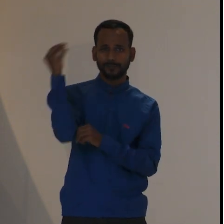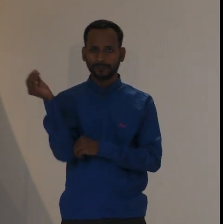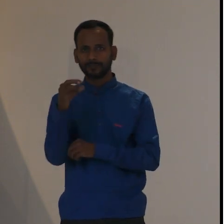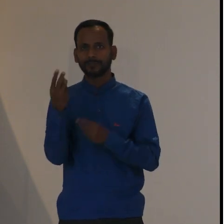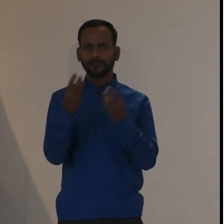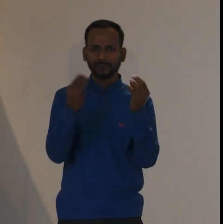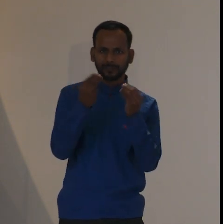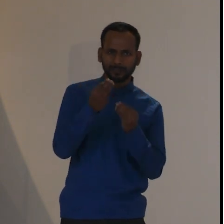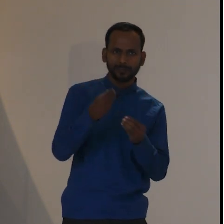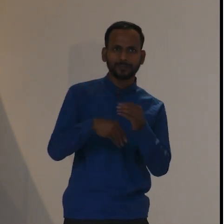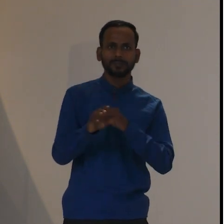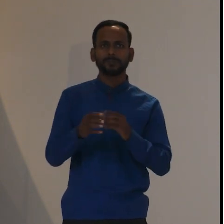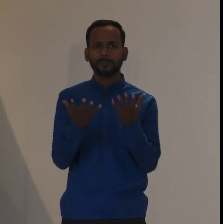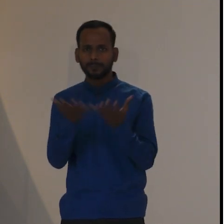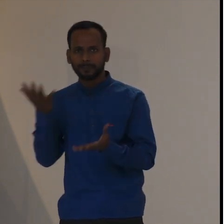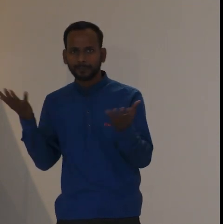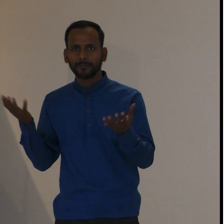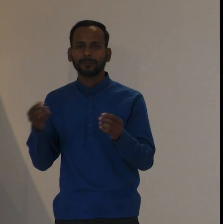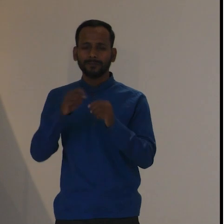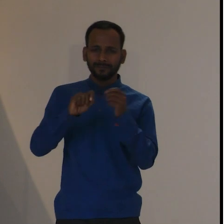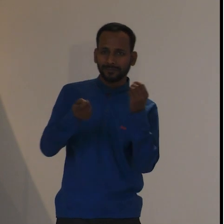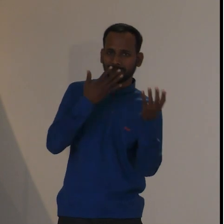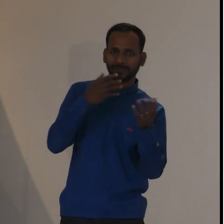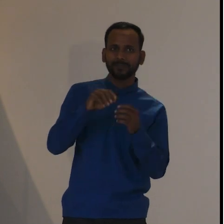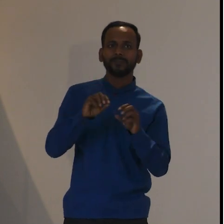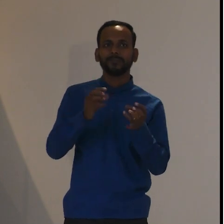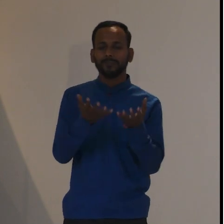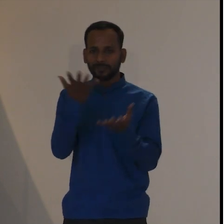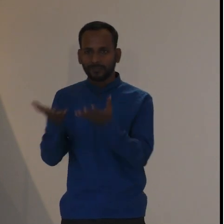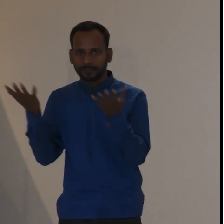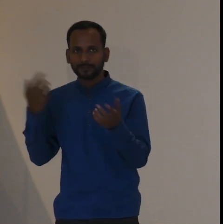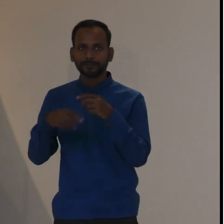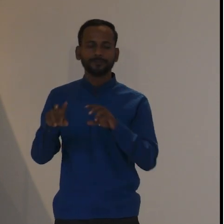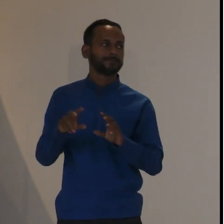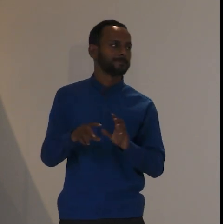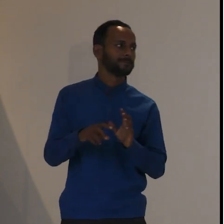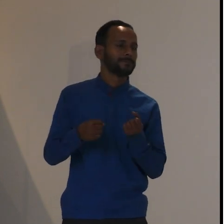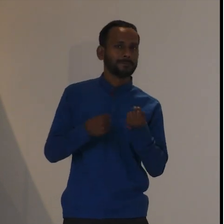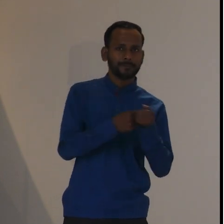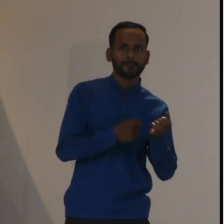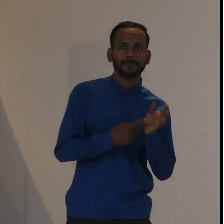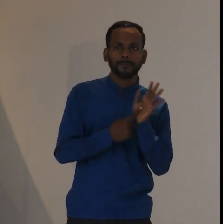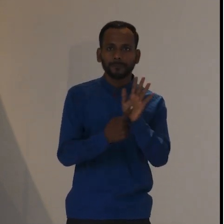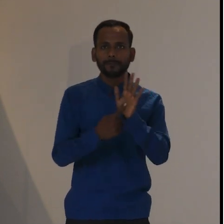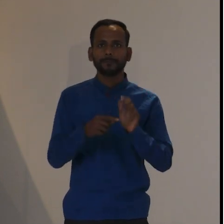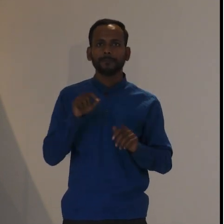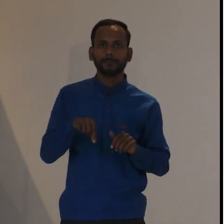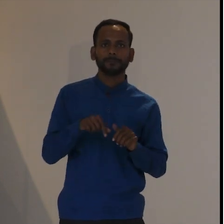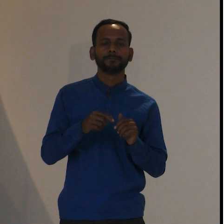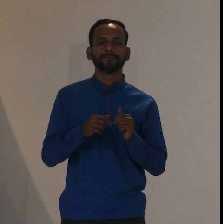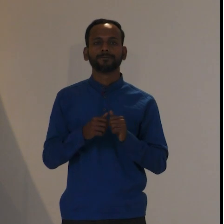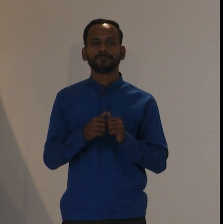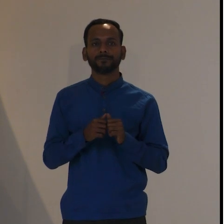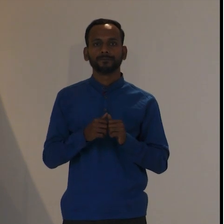objects. It demystified medical objects and helped build empathy with them. The new and alternative